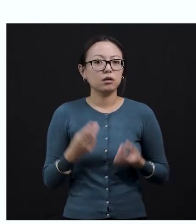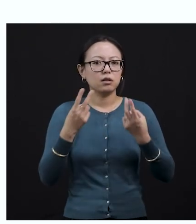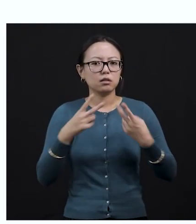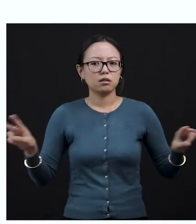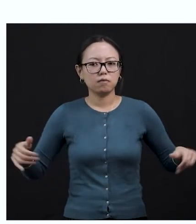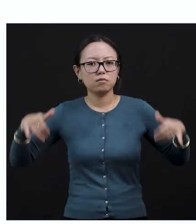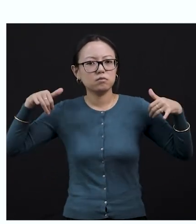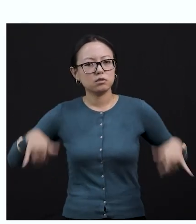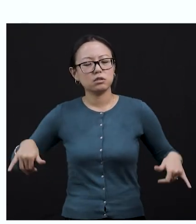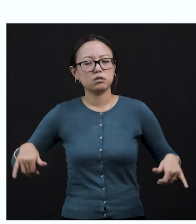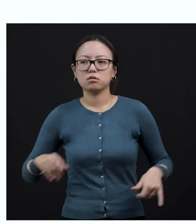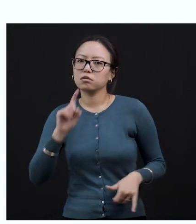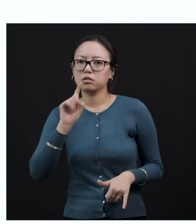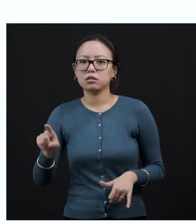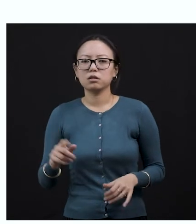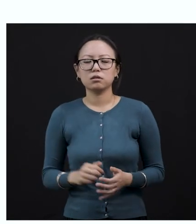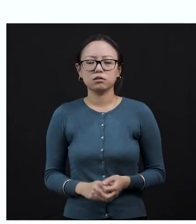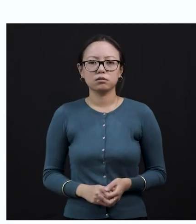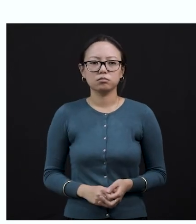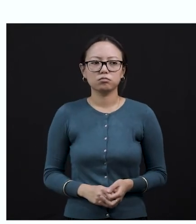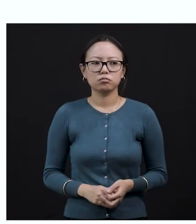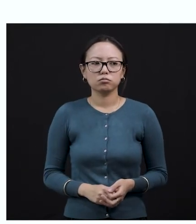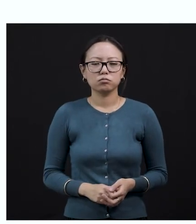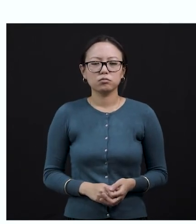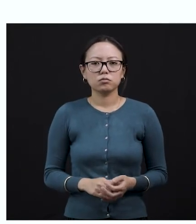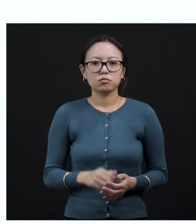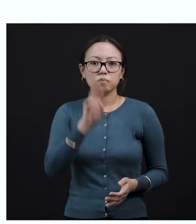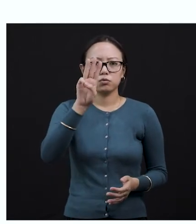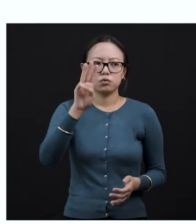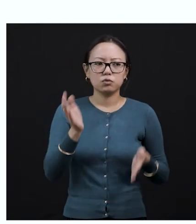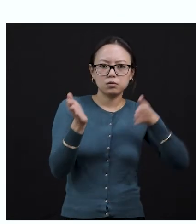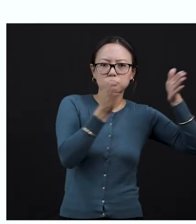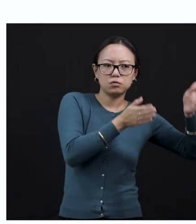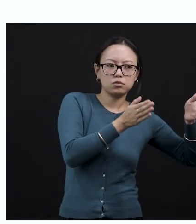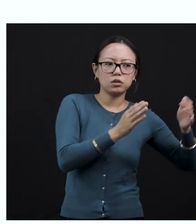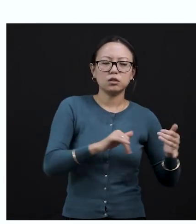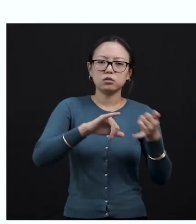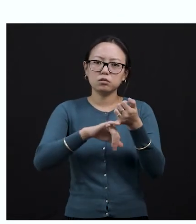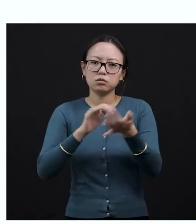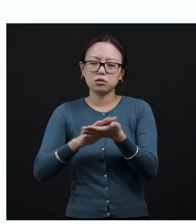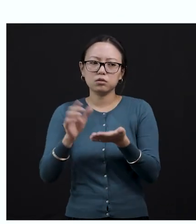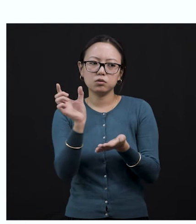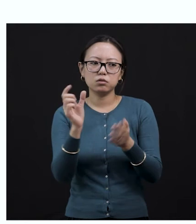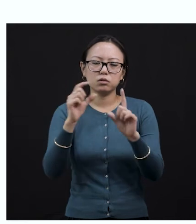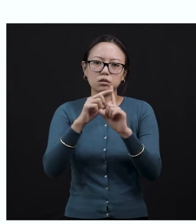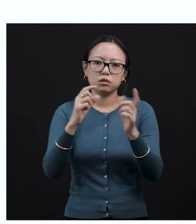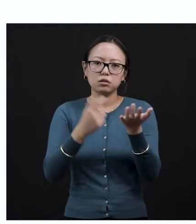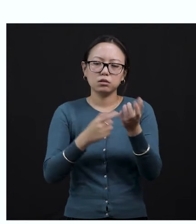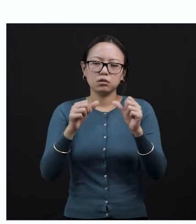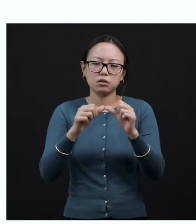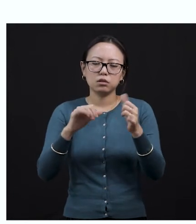were asked to stay separately. So these Shudras, they had to stay away from their colony.